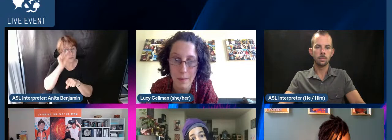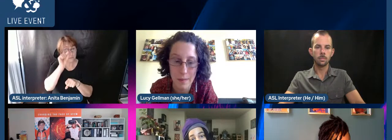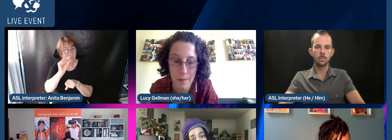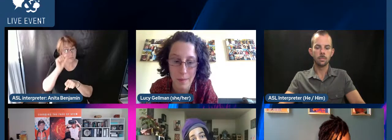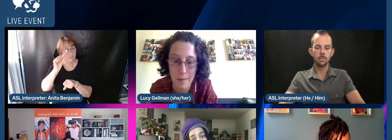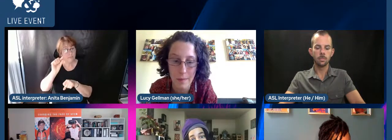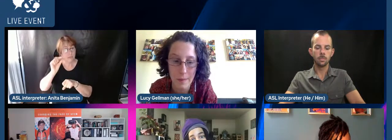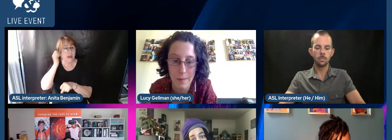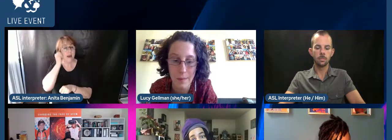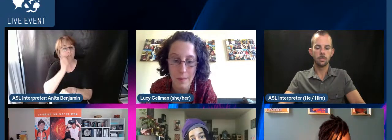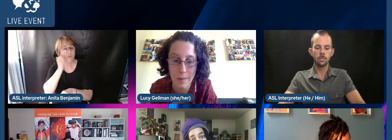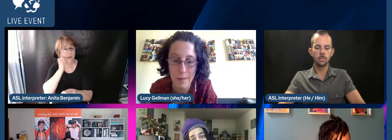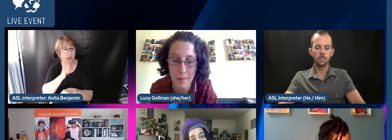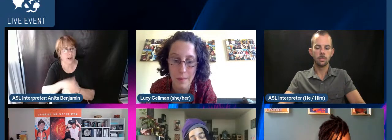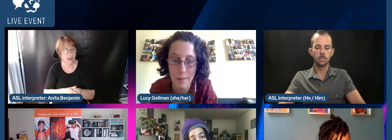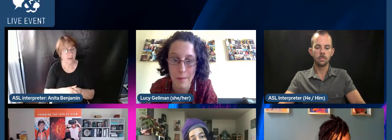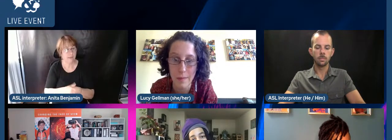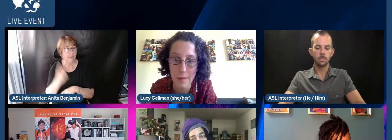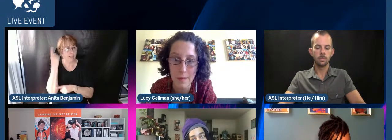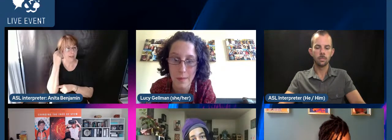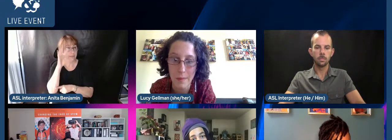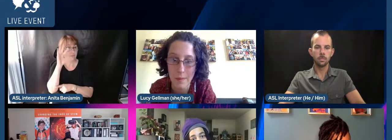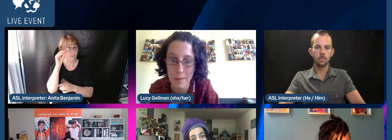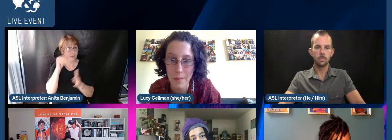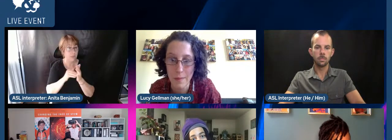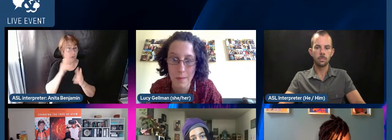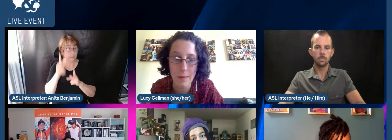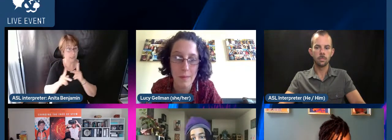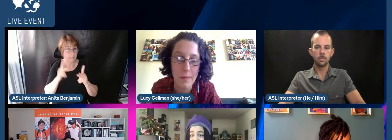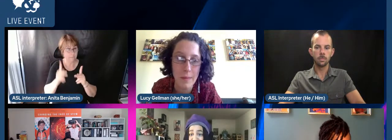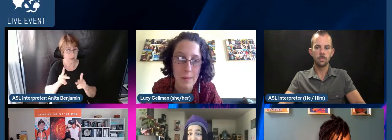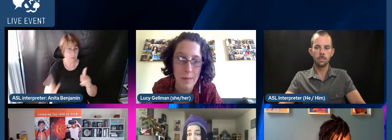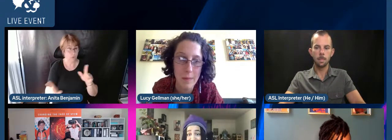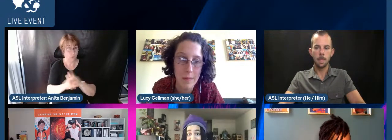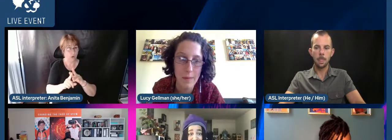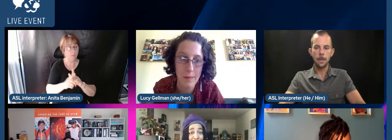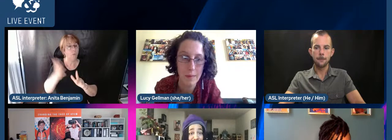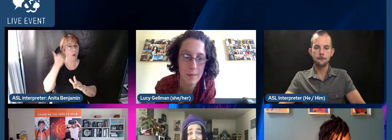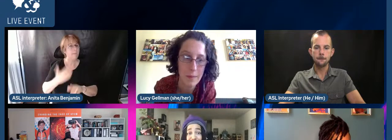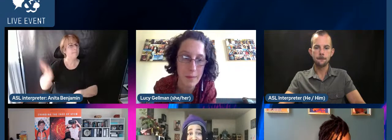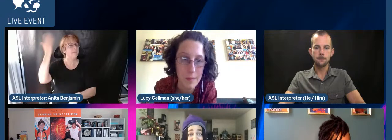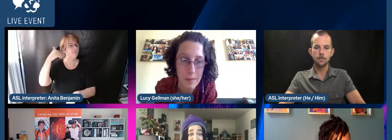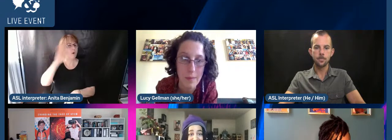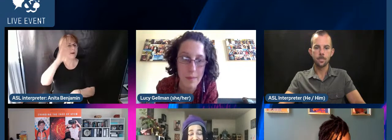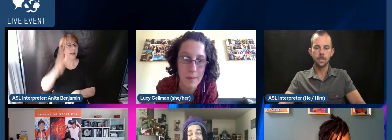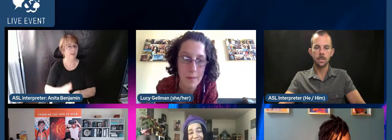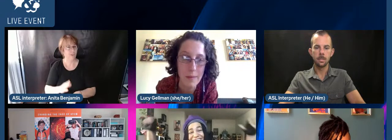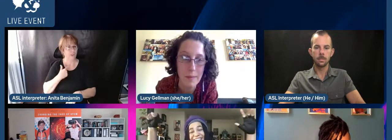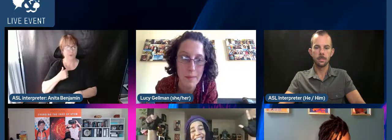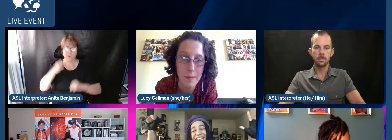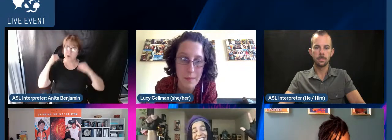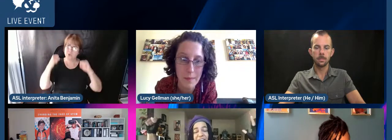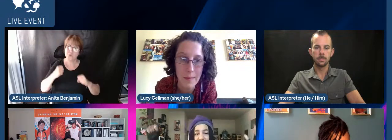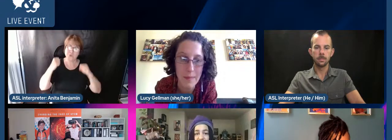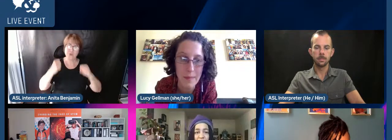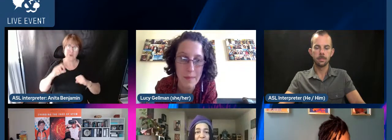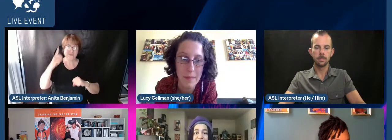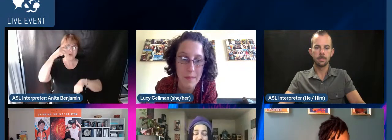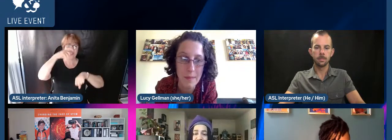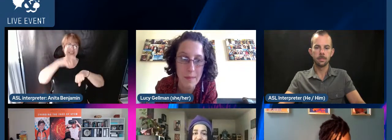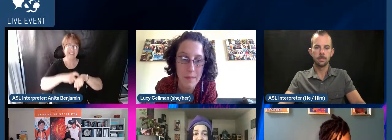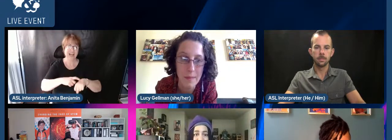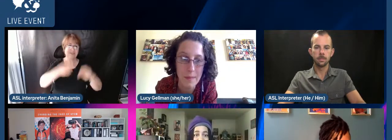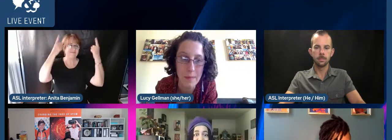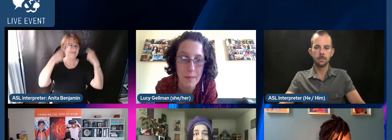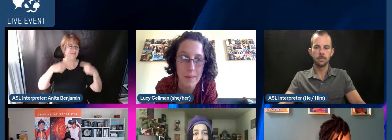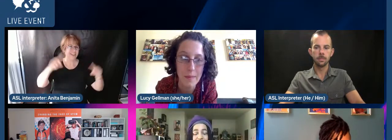reason that 50,000 people came out last year was because they'd never come out before. And they were like, whoa, I'm going to do it for the first time. I did it. Wow,